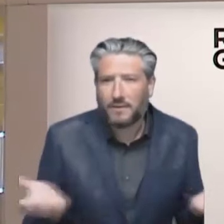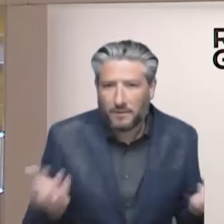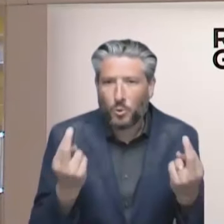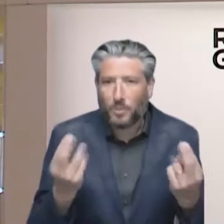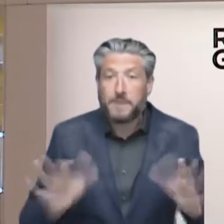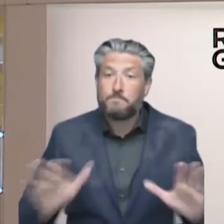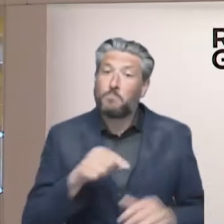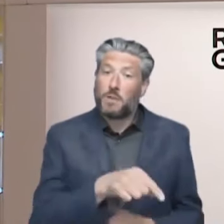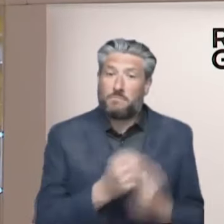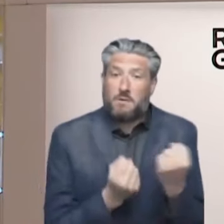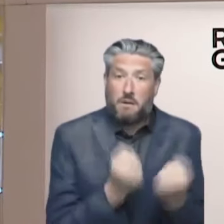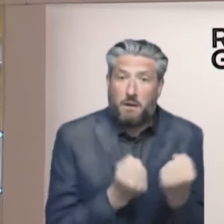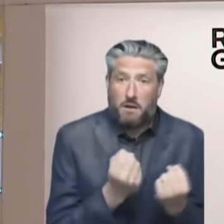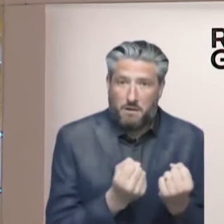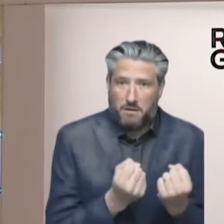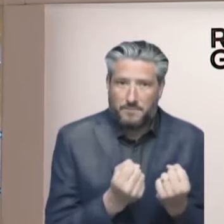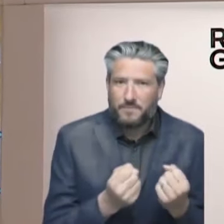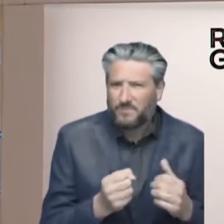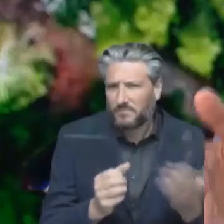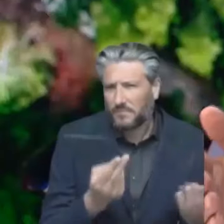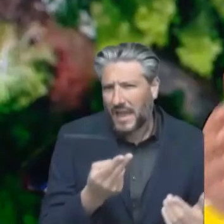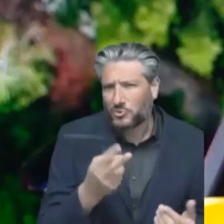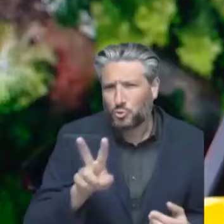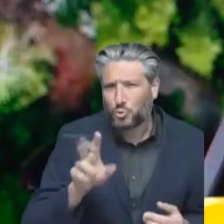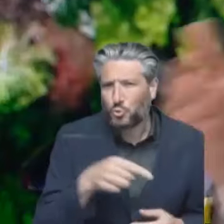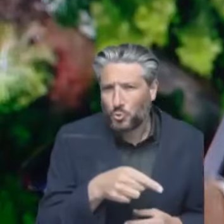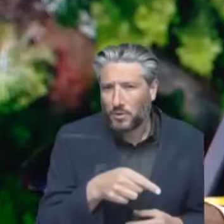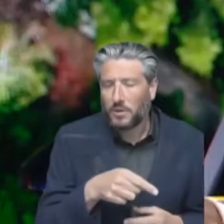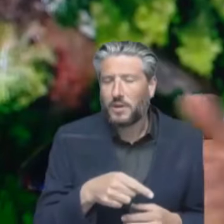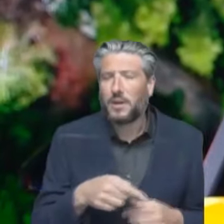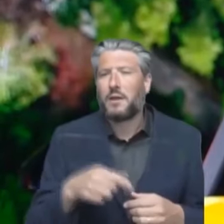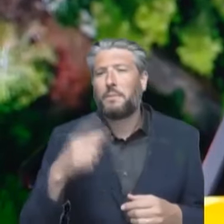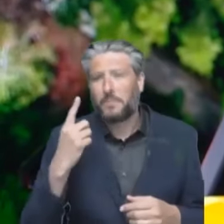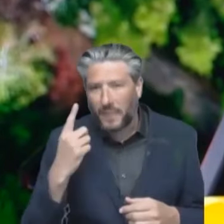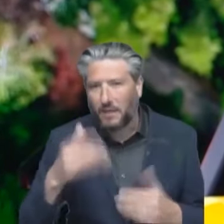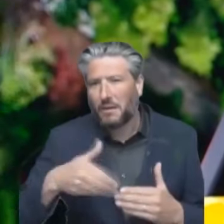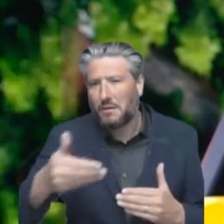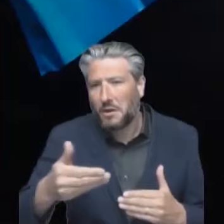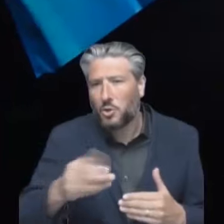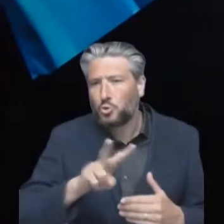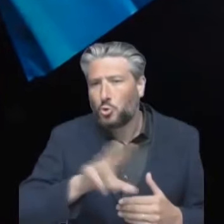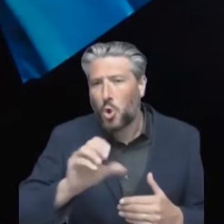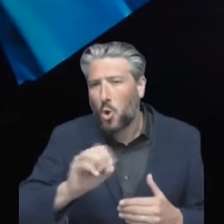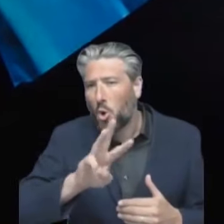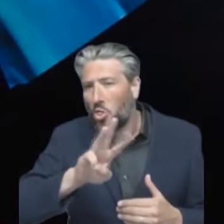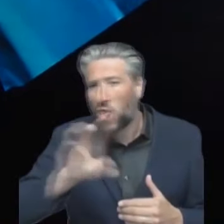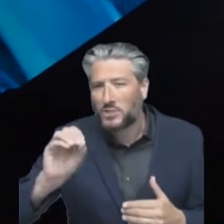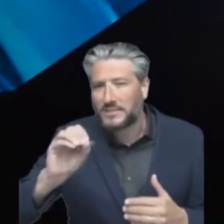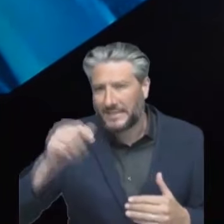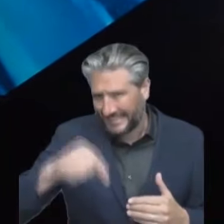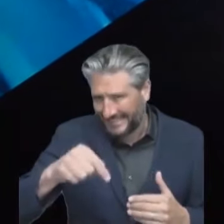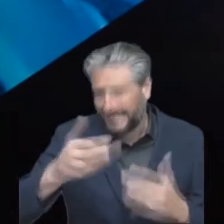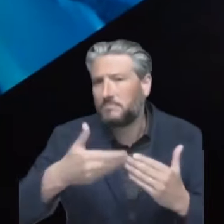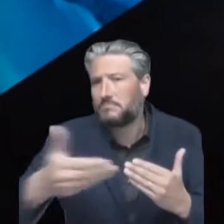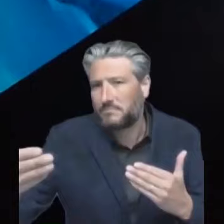hydrogen cars in Renault is probably going to come after 2030. Don't ask me whether it's going to be 31 or 34. I don't really know